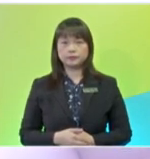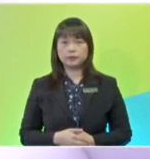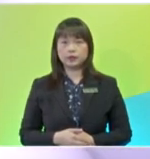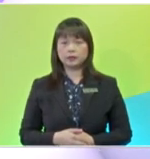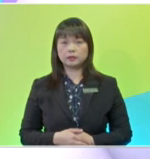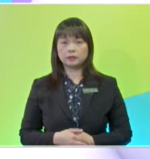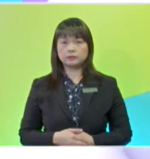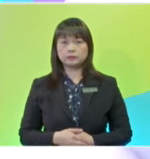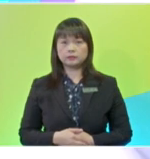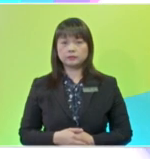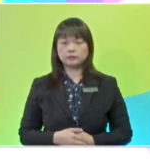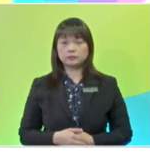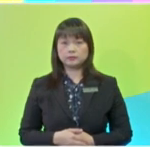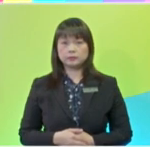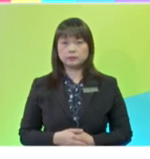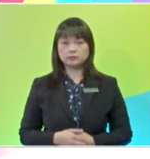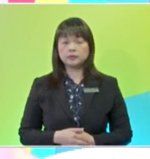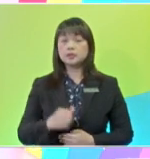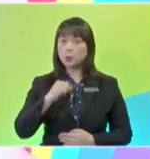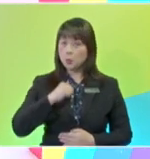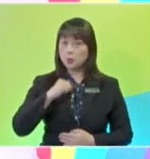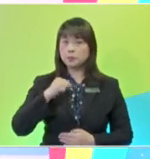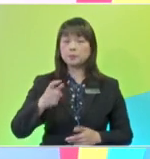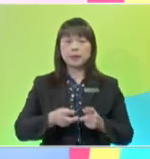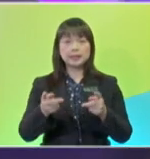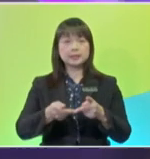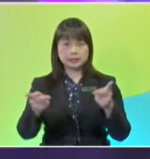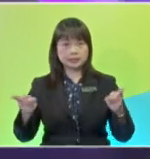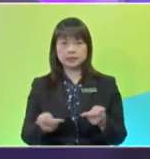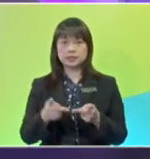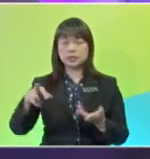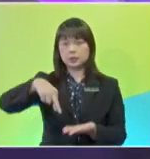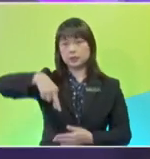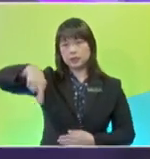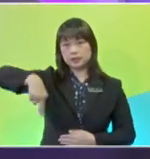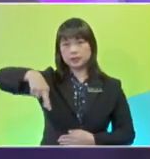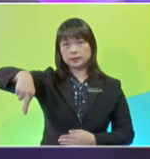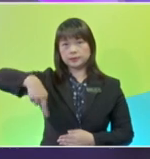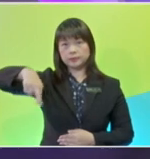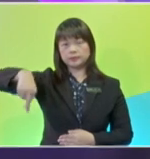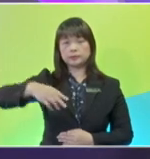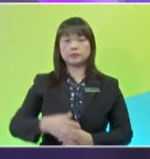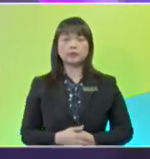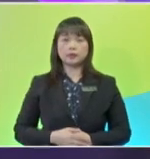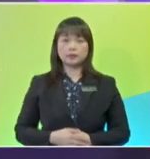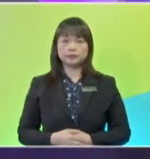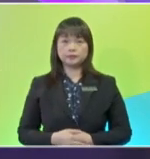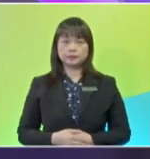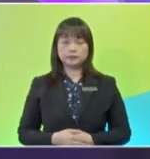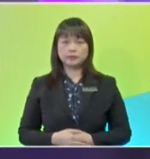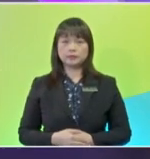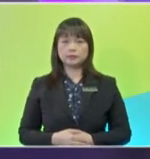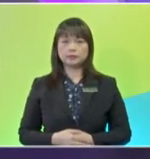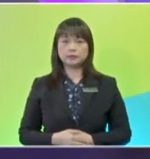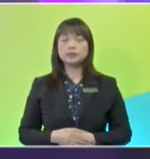that. Yes. It rotates on its own line, the own invisible line. Mm-hmm. Okay. And then the second movement is actually the